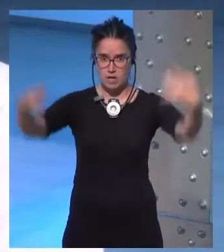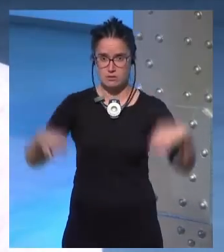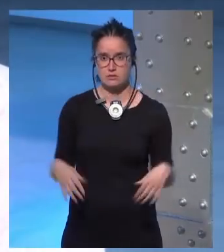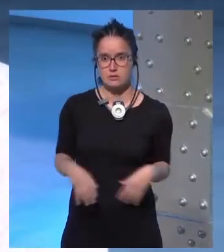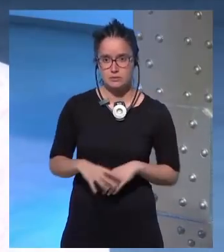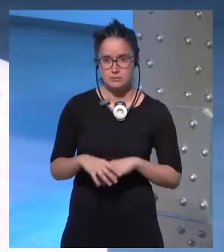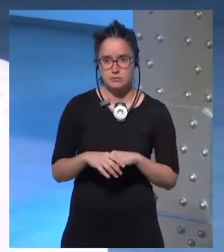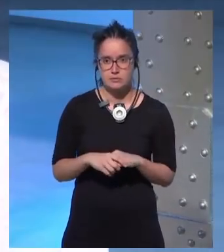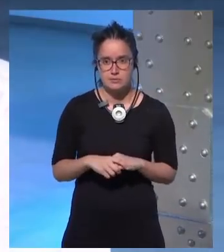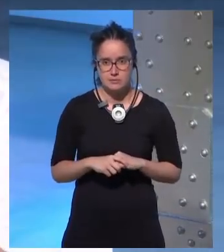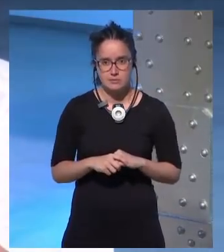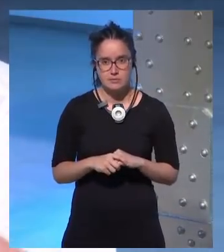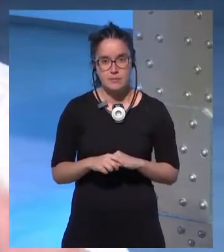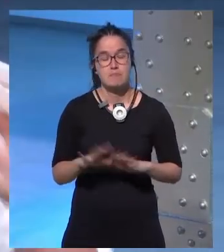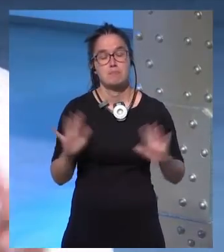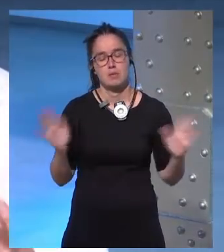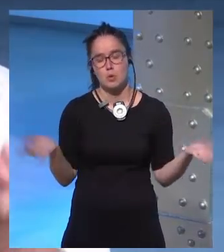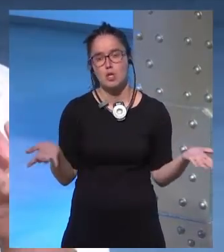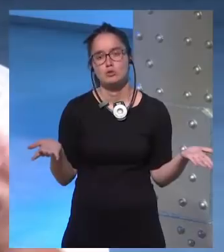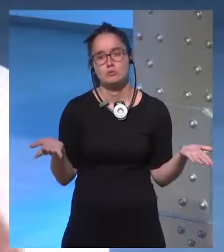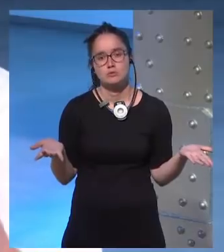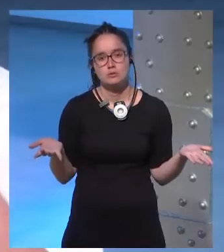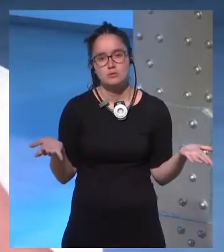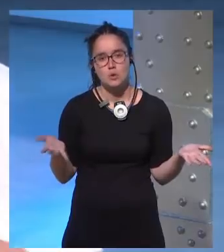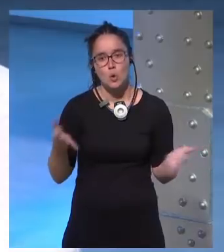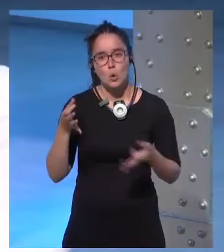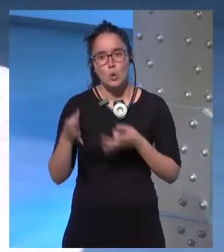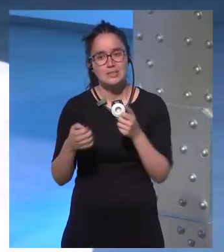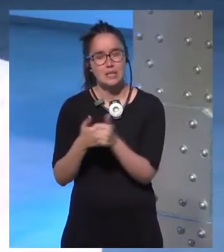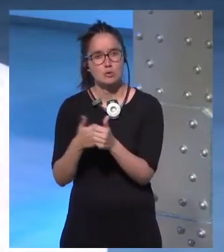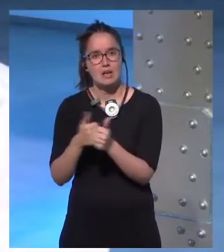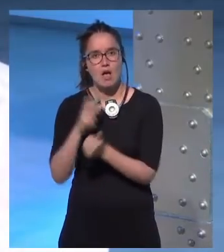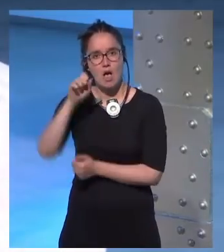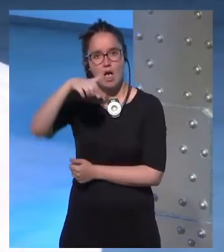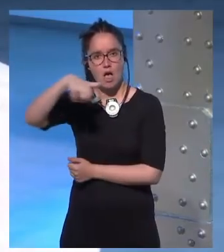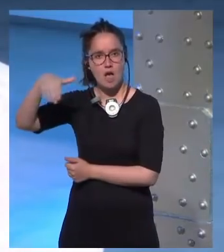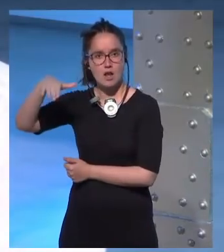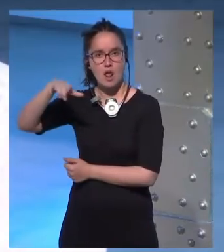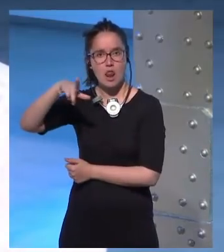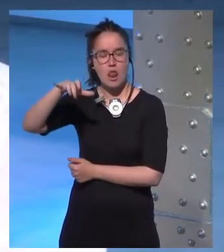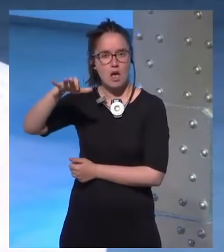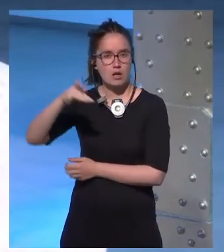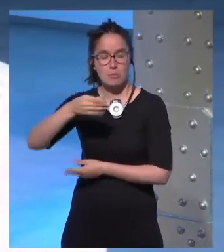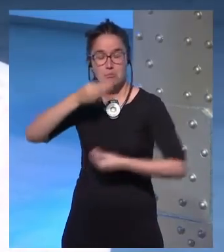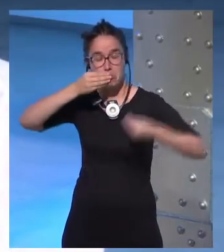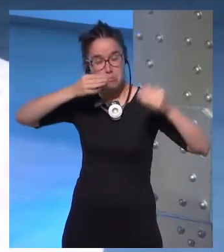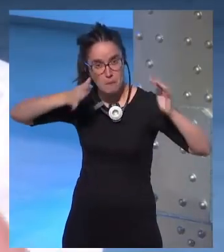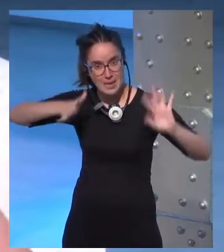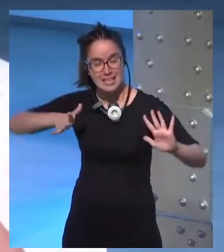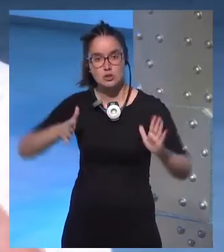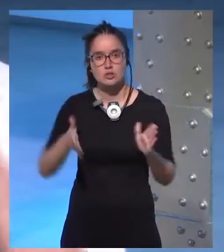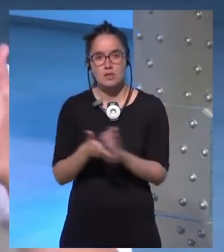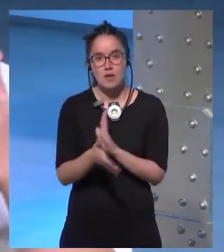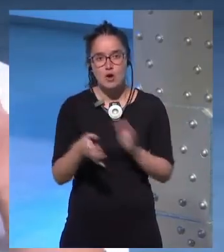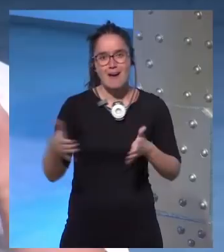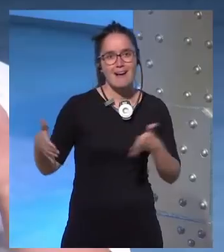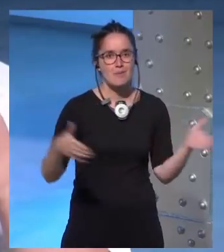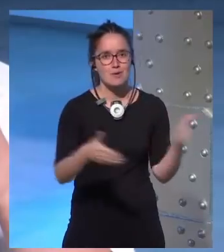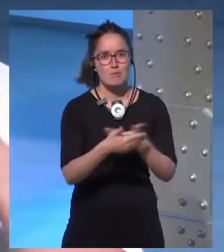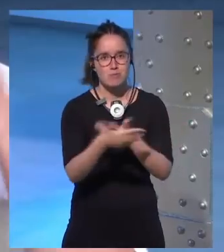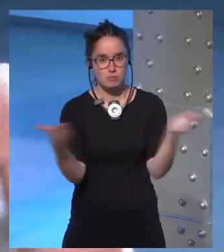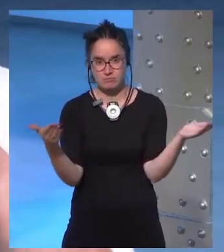did so well, I do think that helped kind of pave the way for that book really doing as well as it did, because you always have to be kind